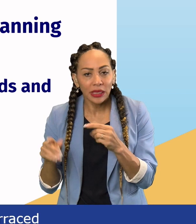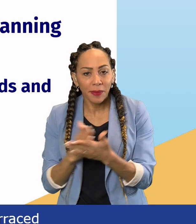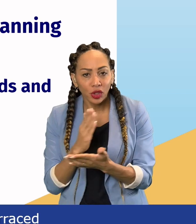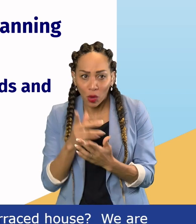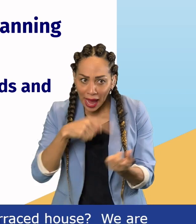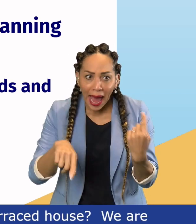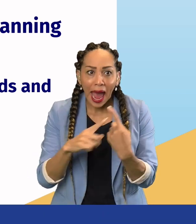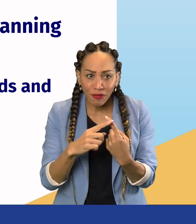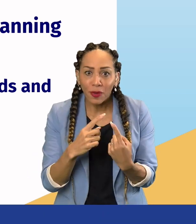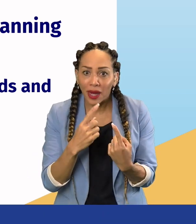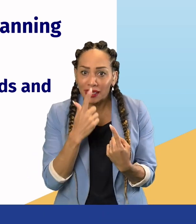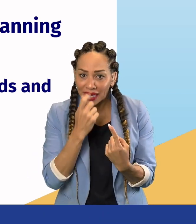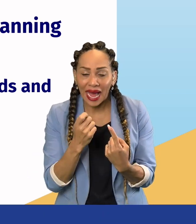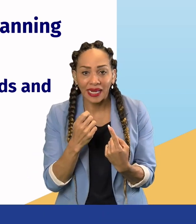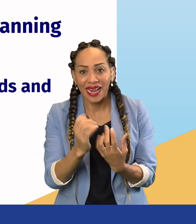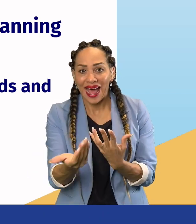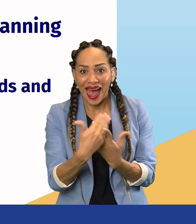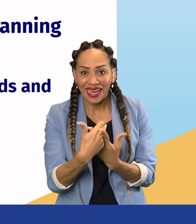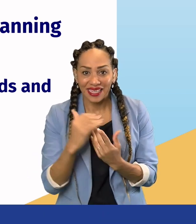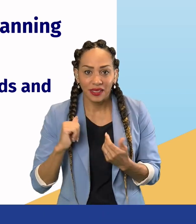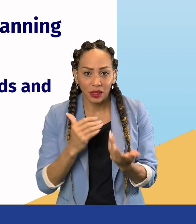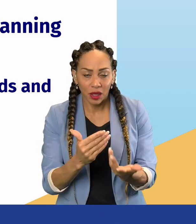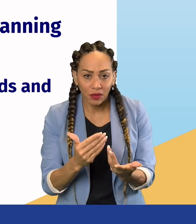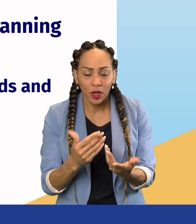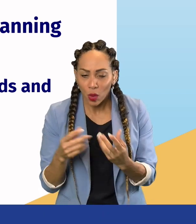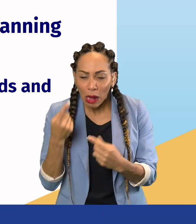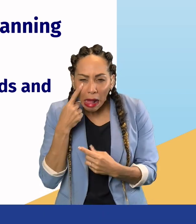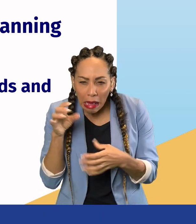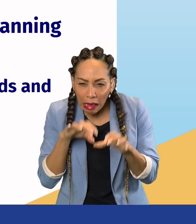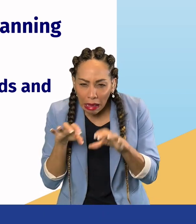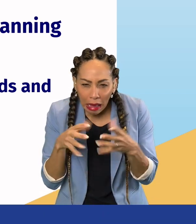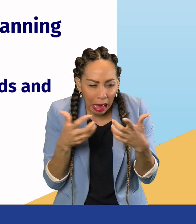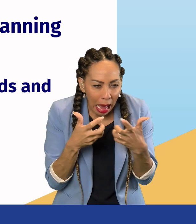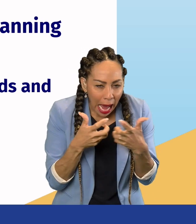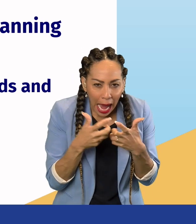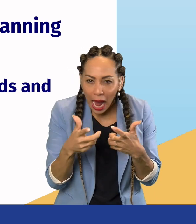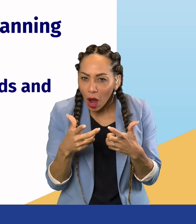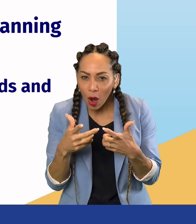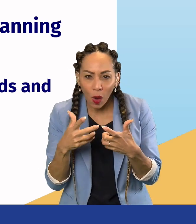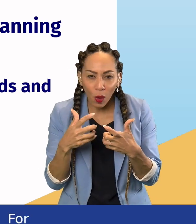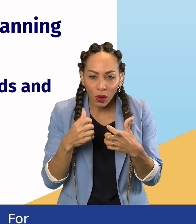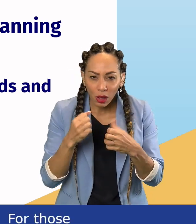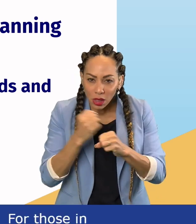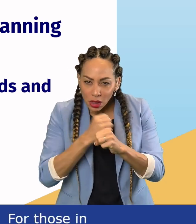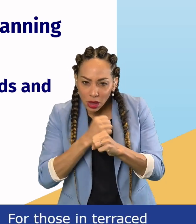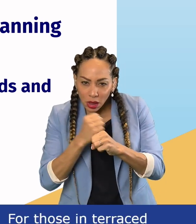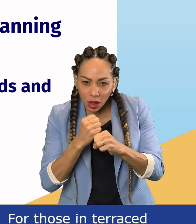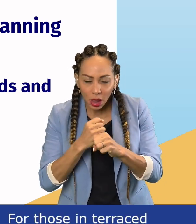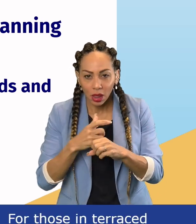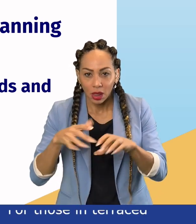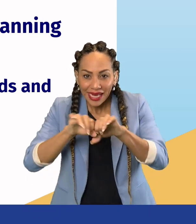terraced housing, we're exploring pilots of running cables underneath the pavement. And for those in flats, we're looking at options of shared